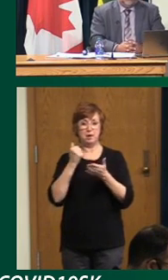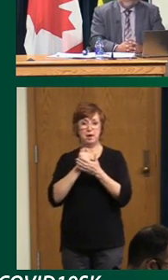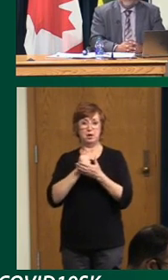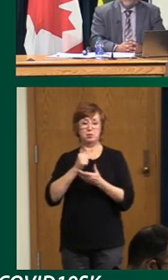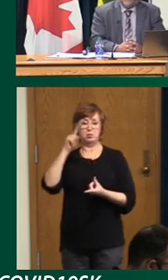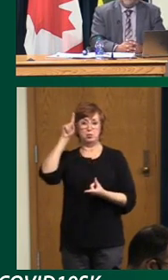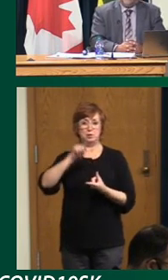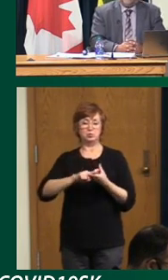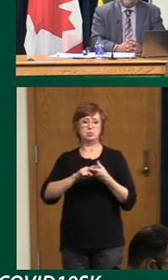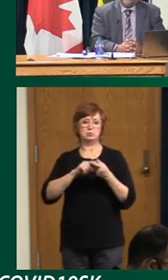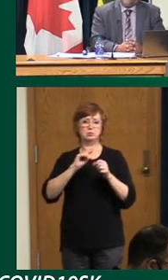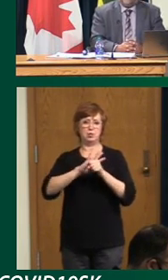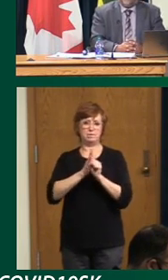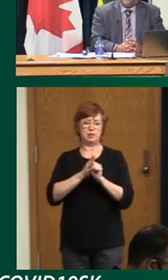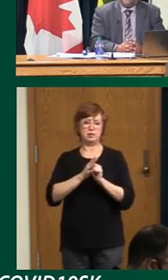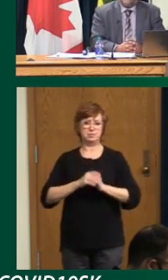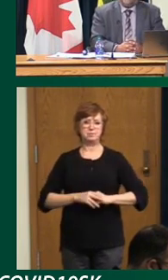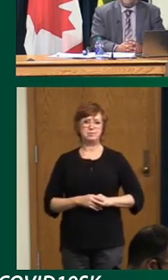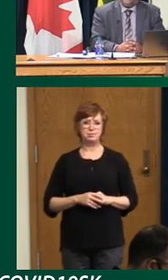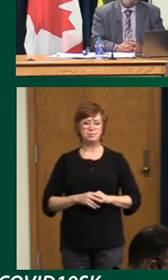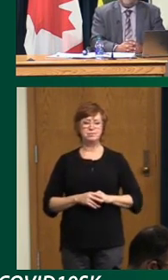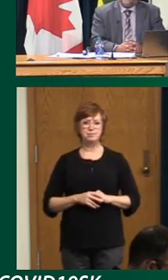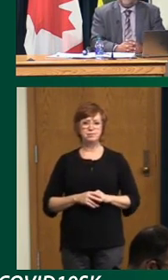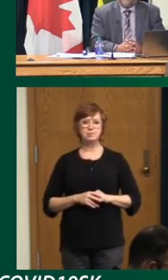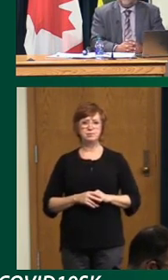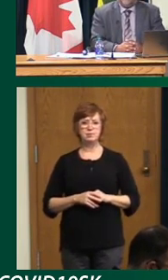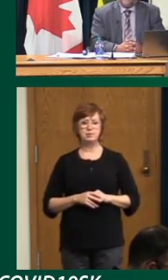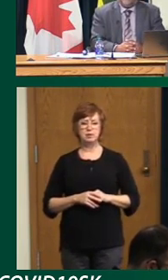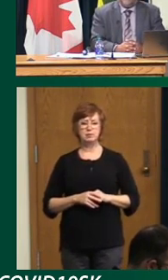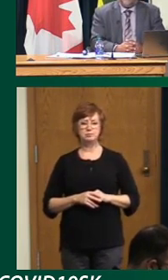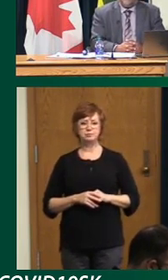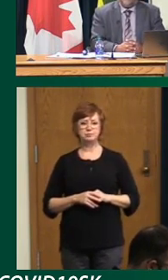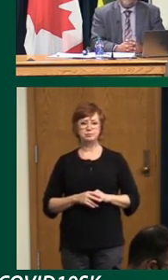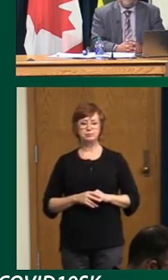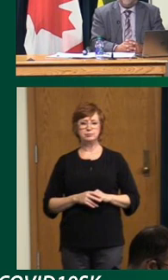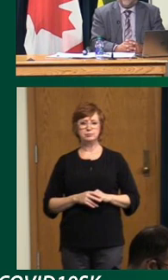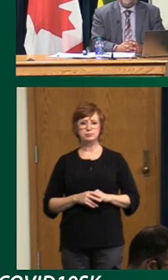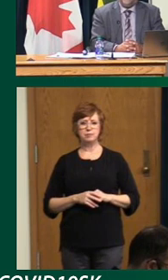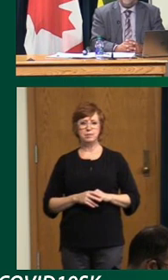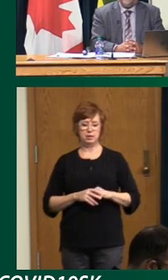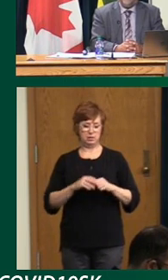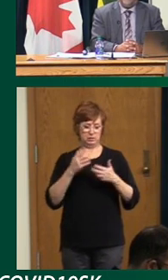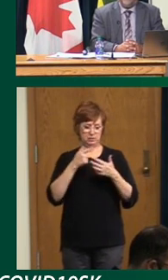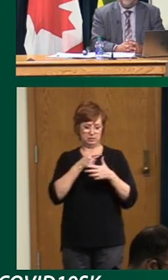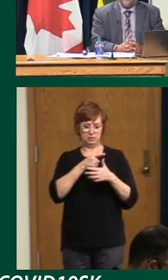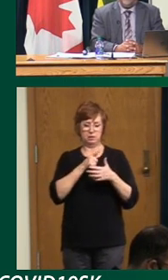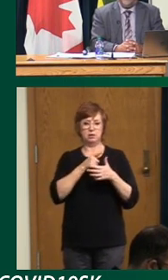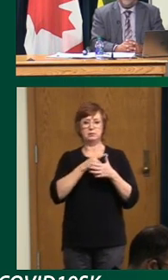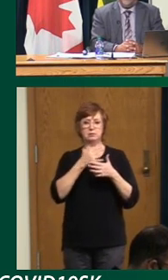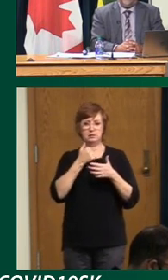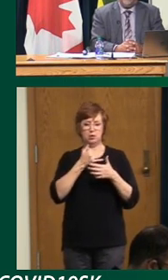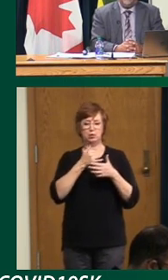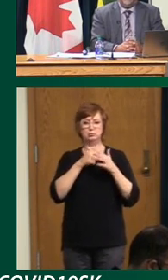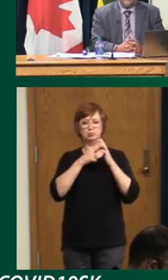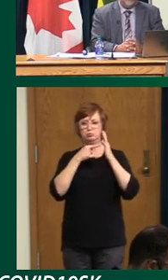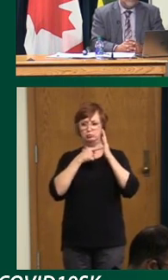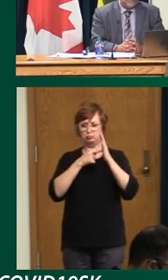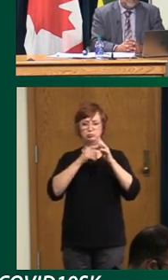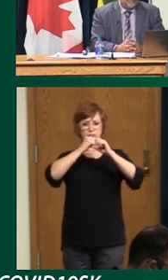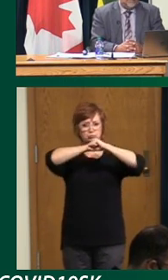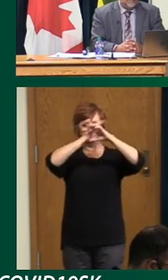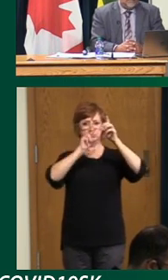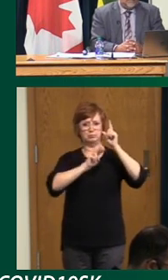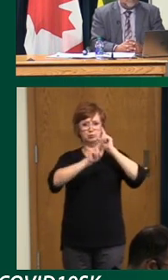I think finally, right now, modeling and epidemiology and tracking where we're going is very important. And